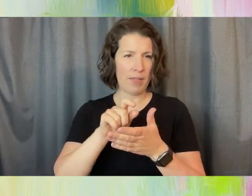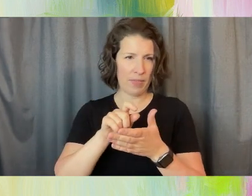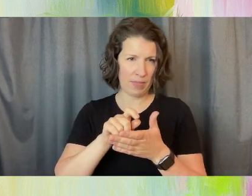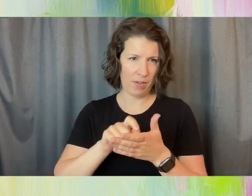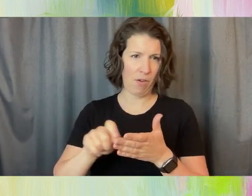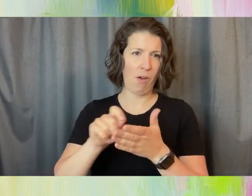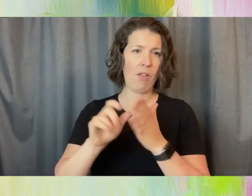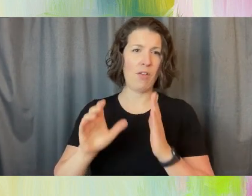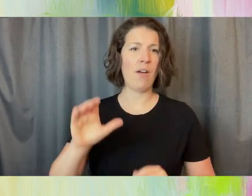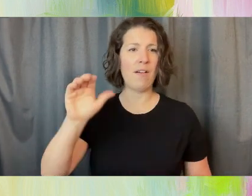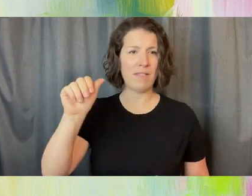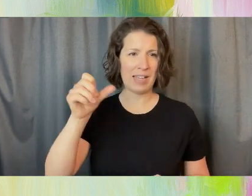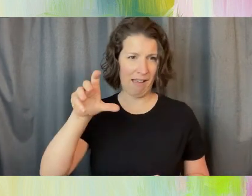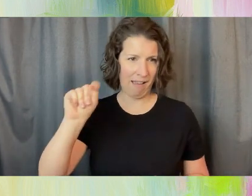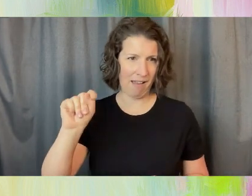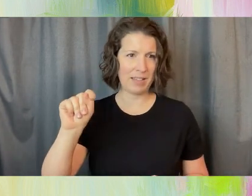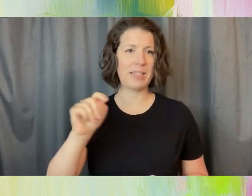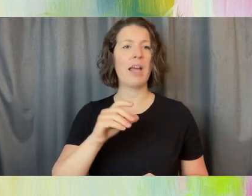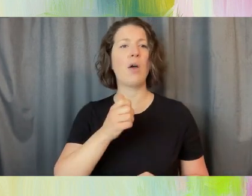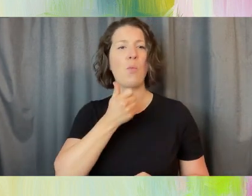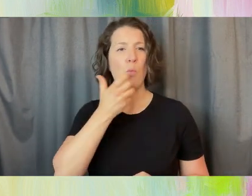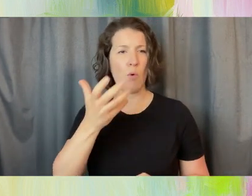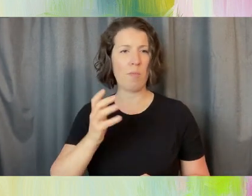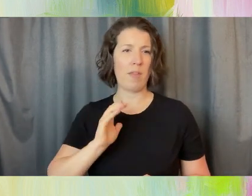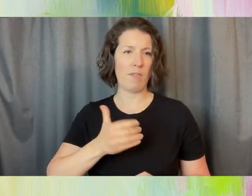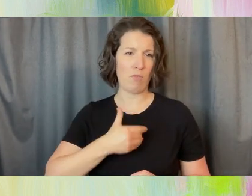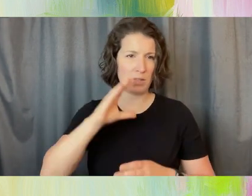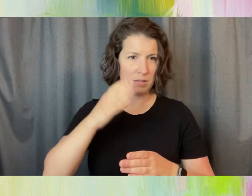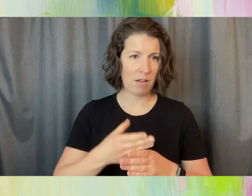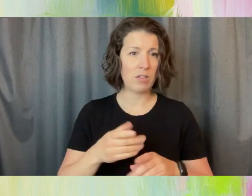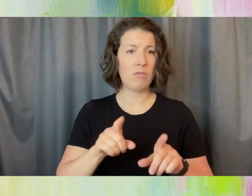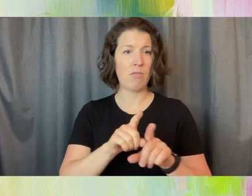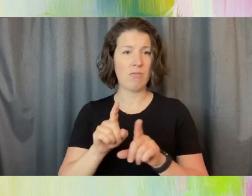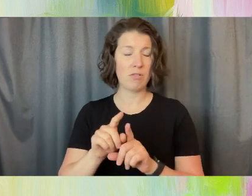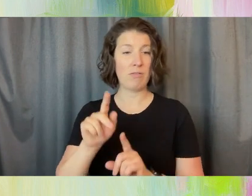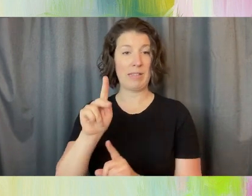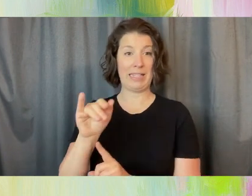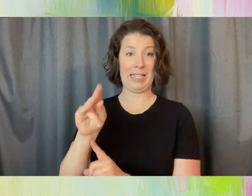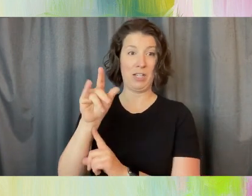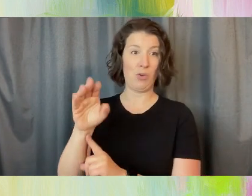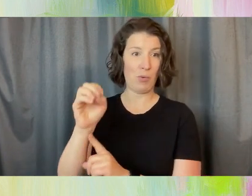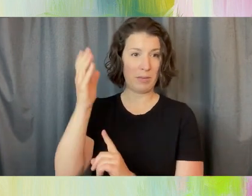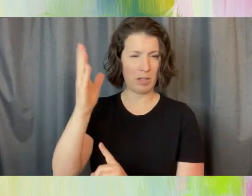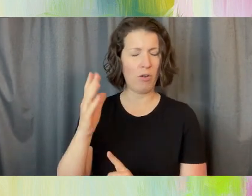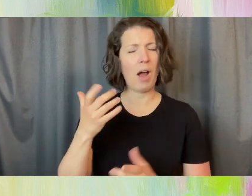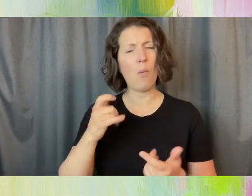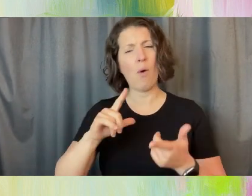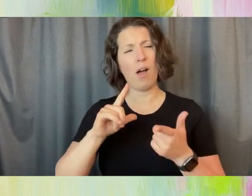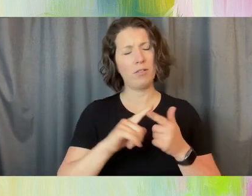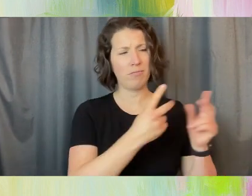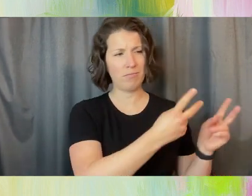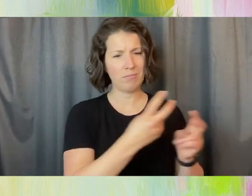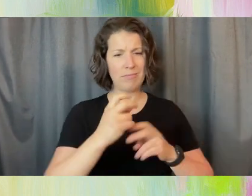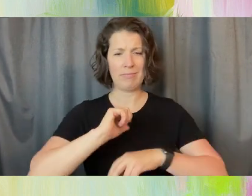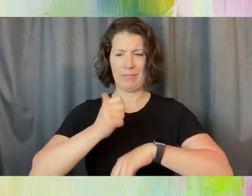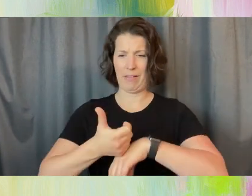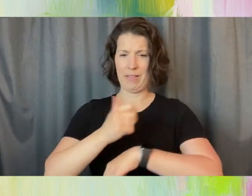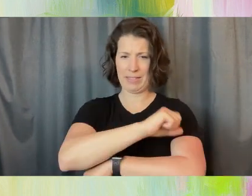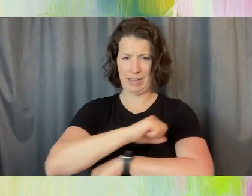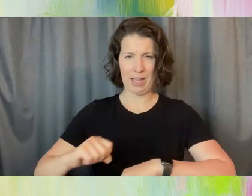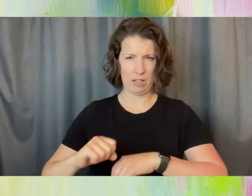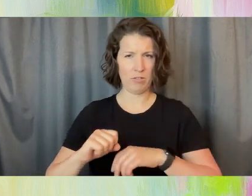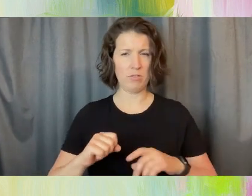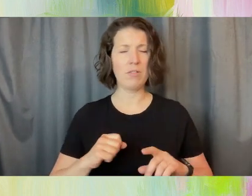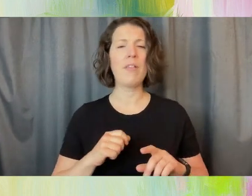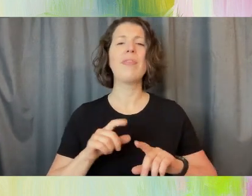speaker last time. And I wanted to start with setting the stage by what she talked about as the difference between empathy and